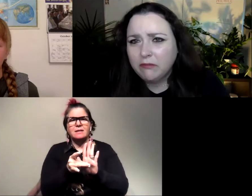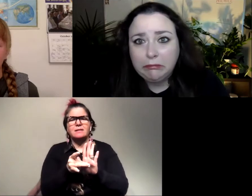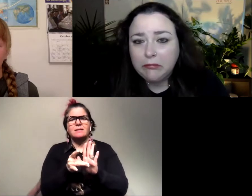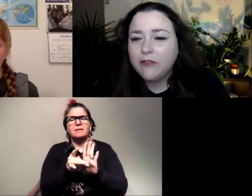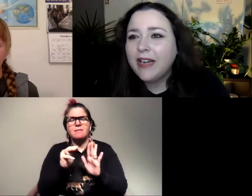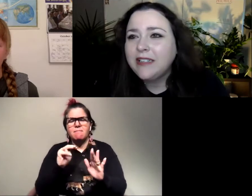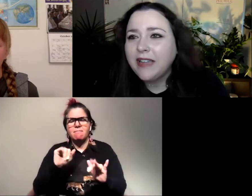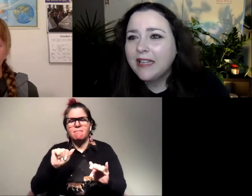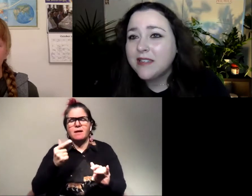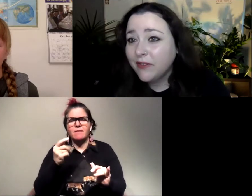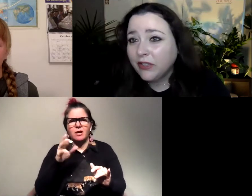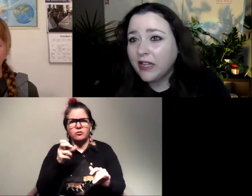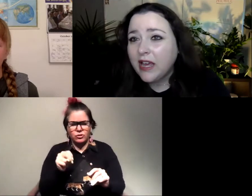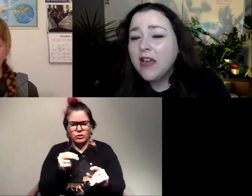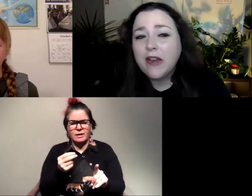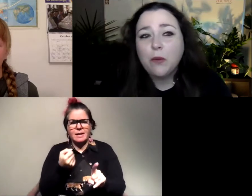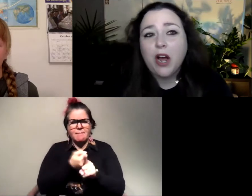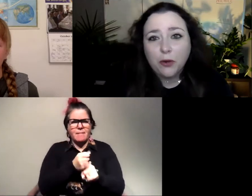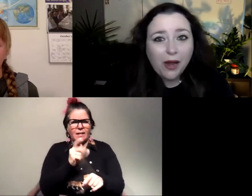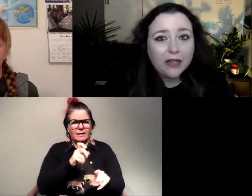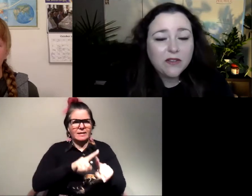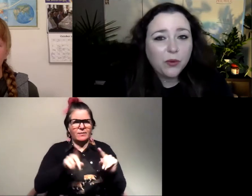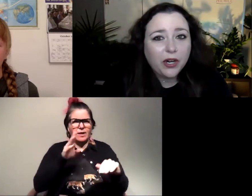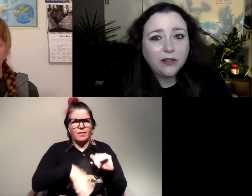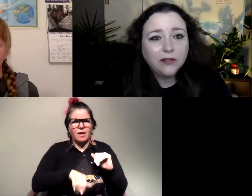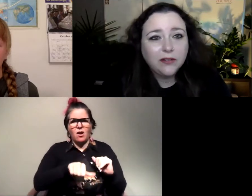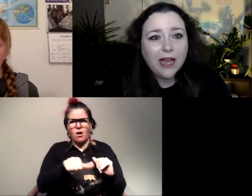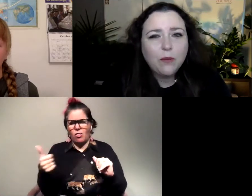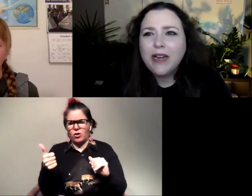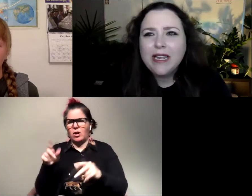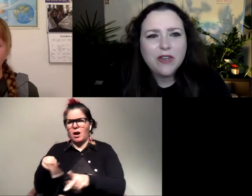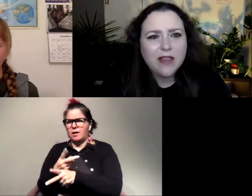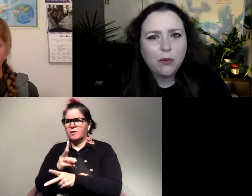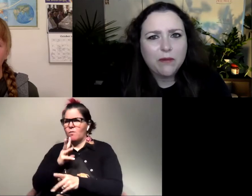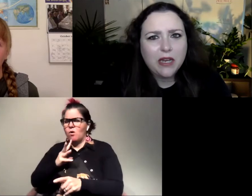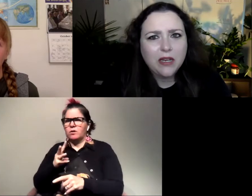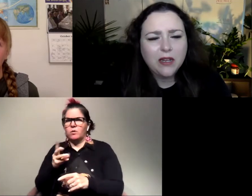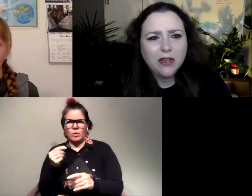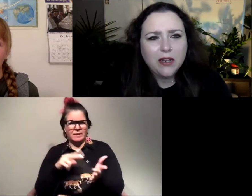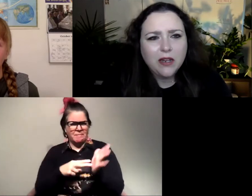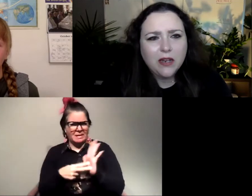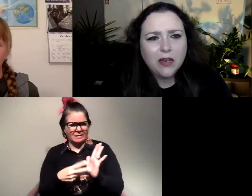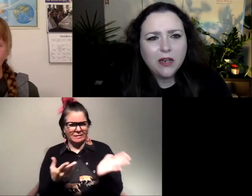biomagnification affect lakes differently than it would other bodies of water? And what even does that word mean?